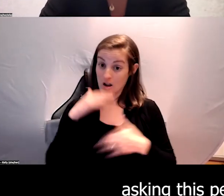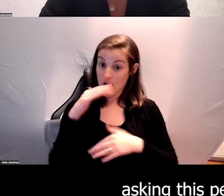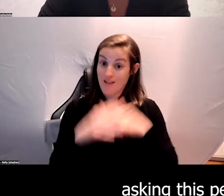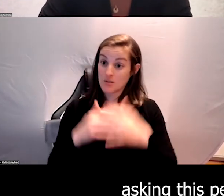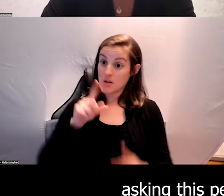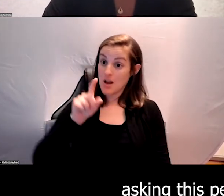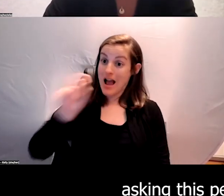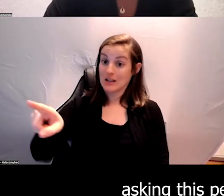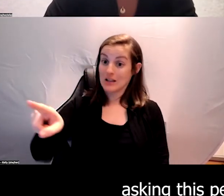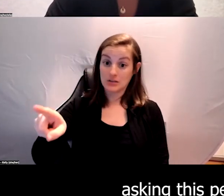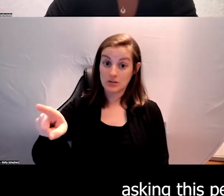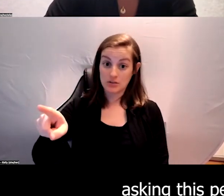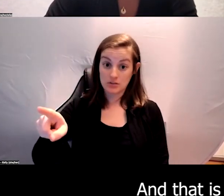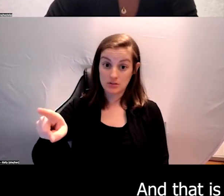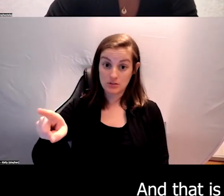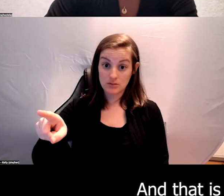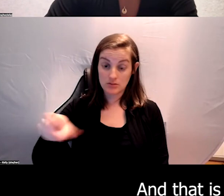question?